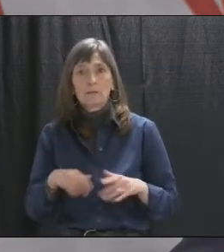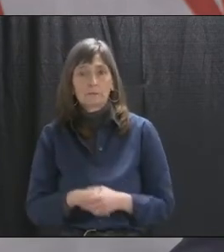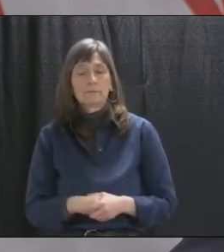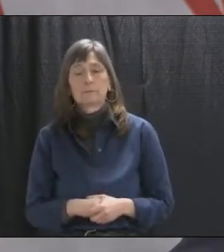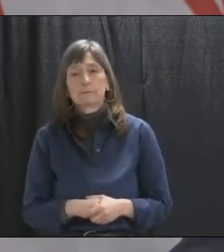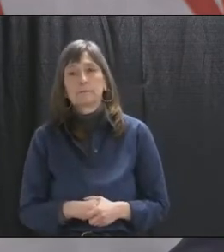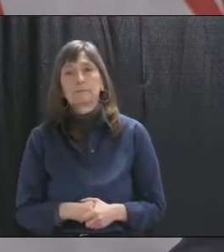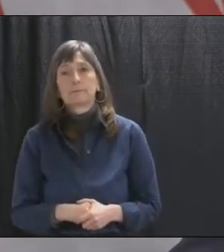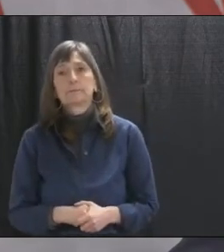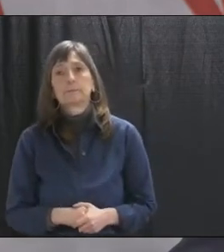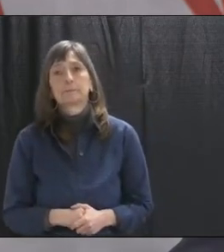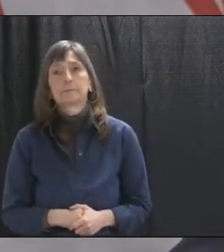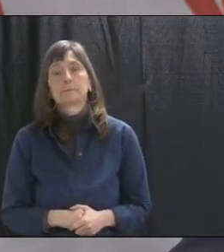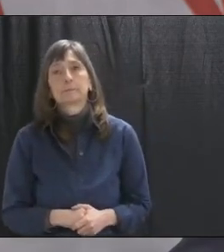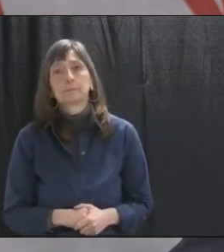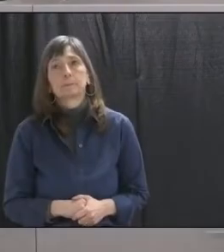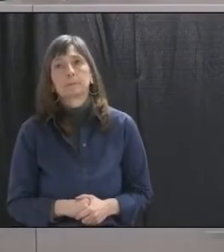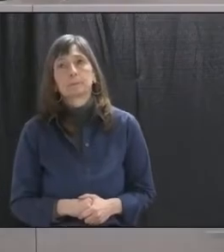province.